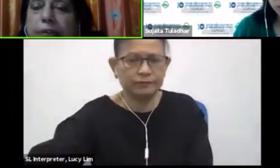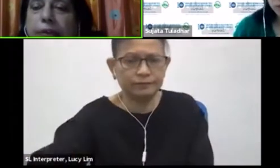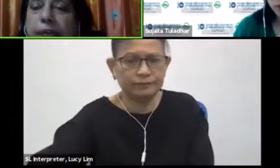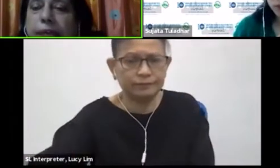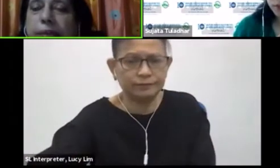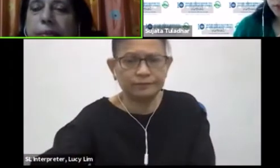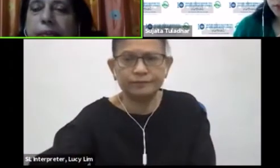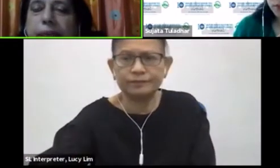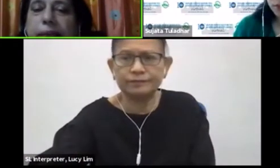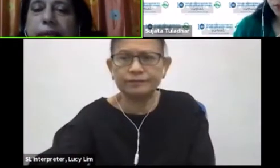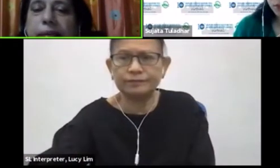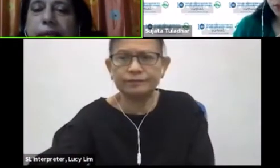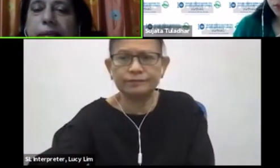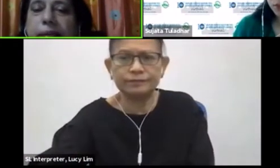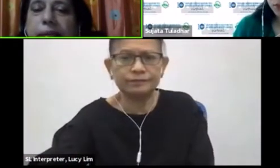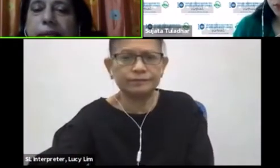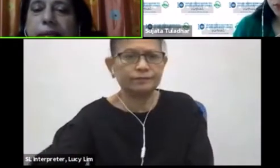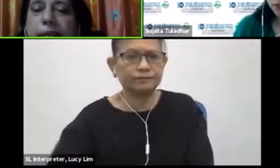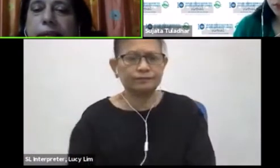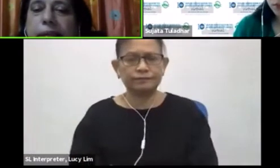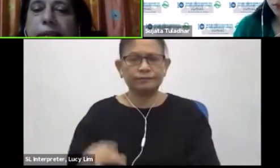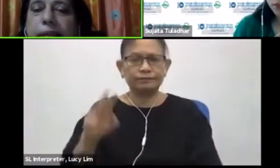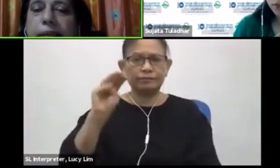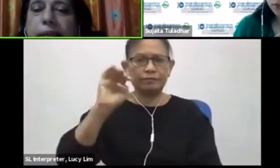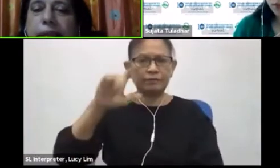Mela, would you like to begin?